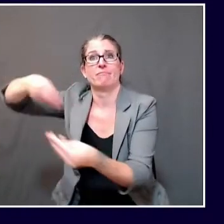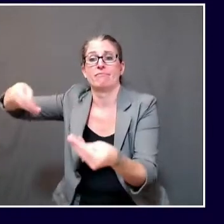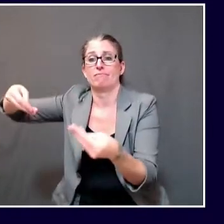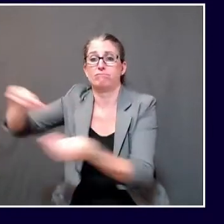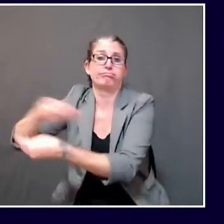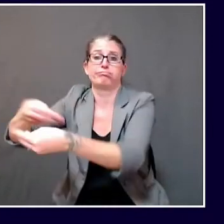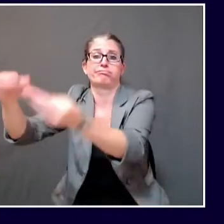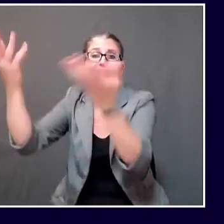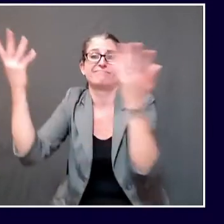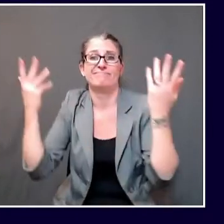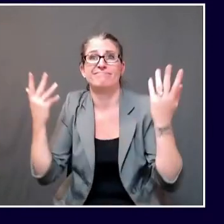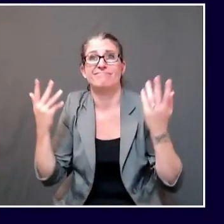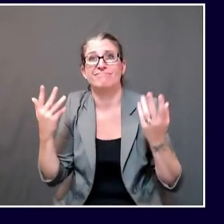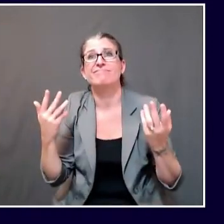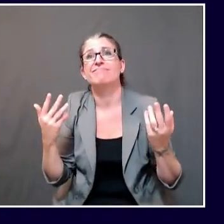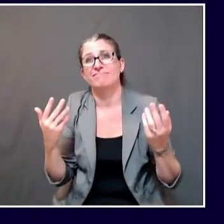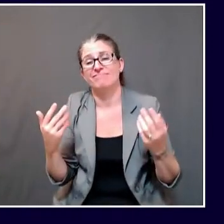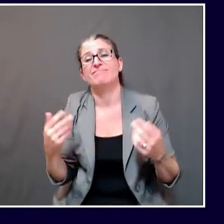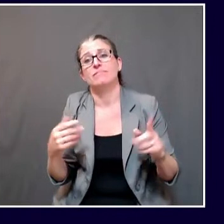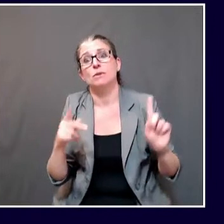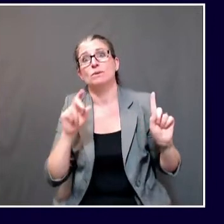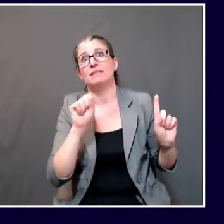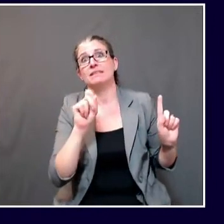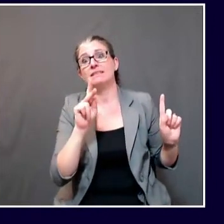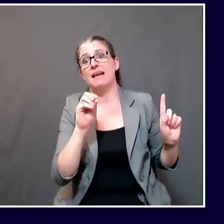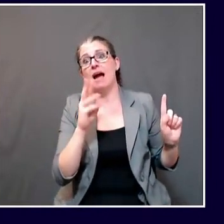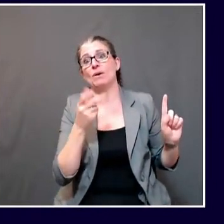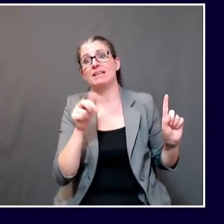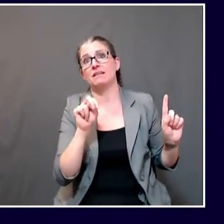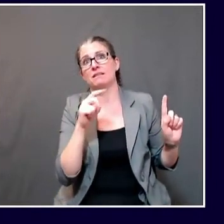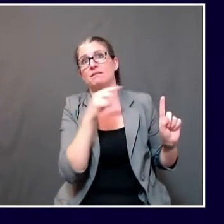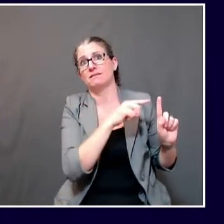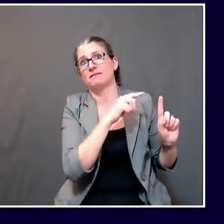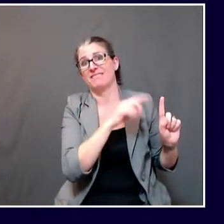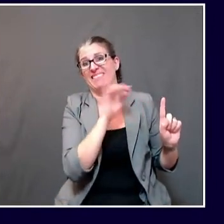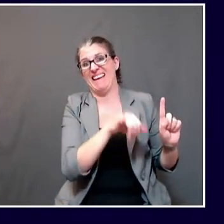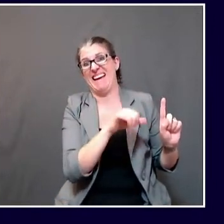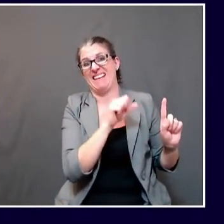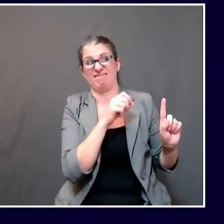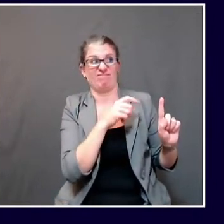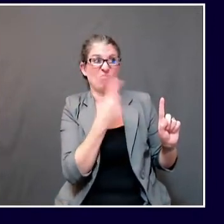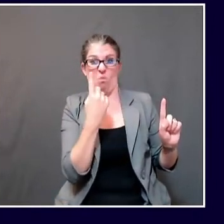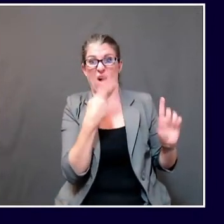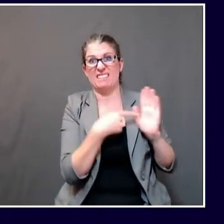can happen very easily in other parts of the state as well.